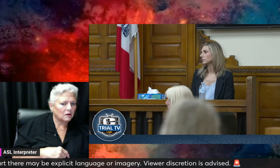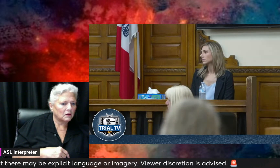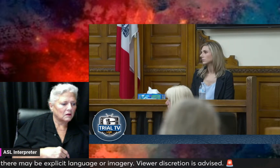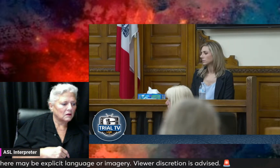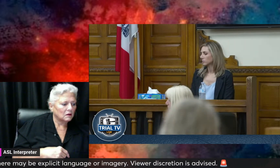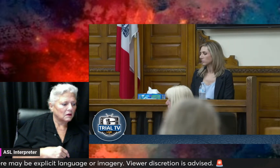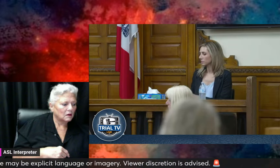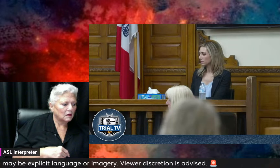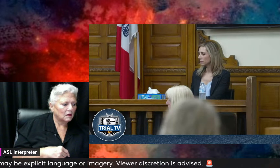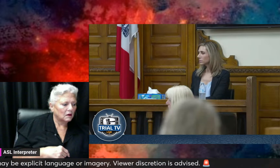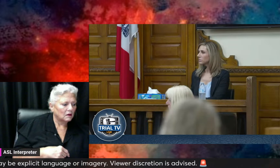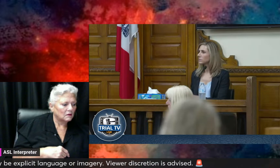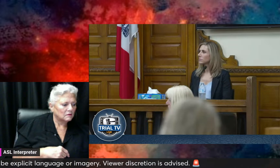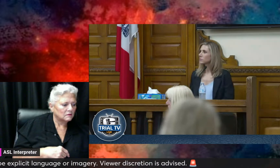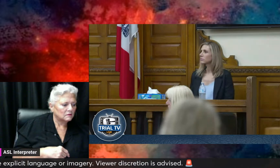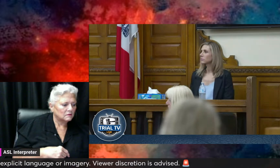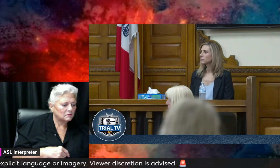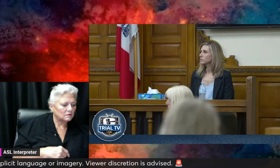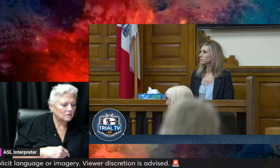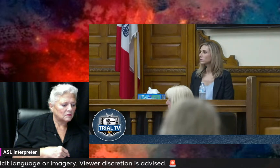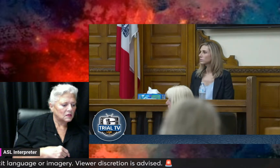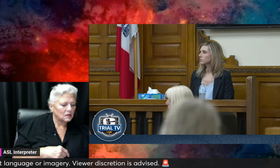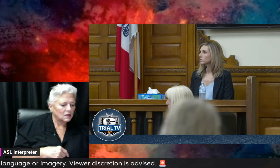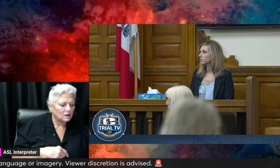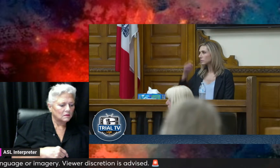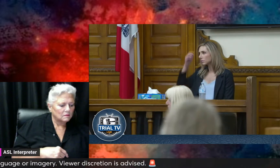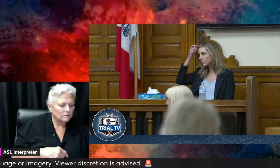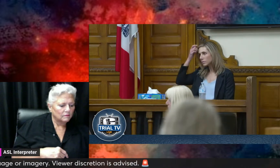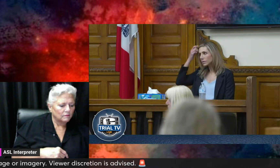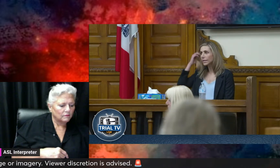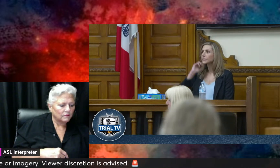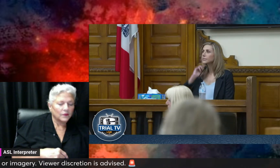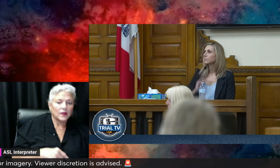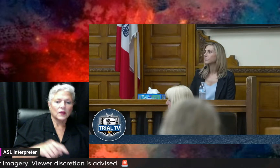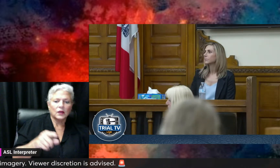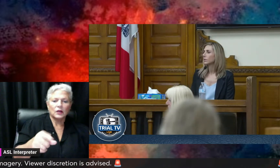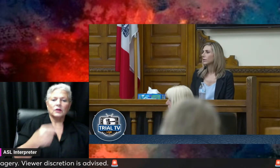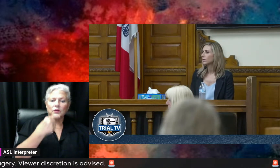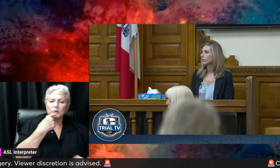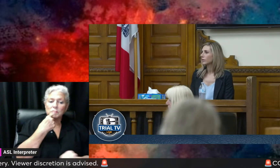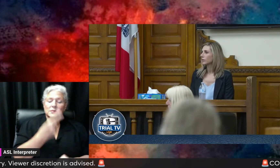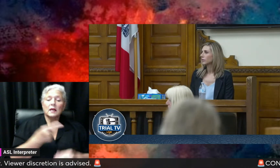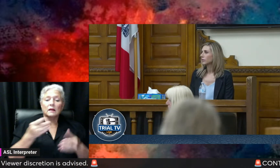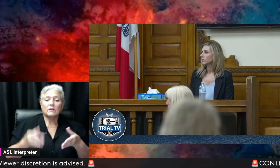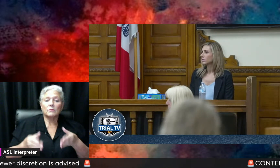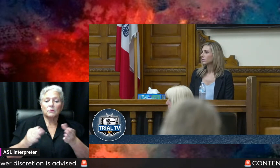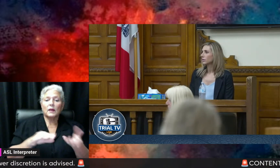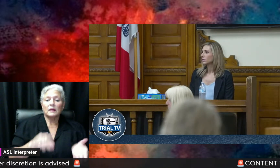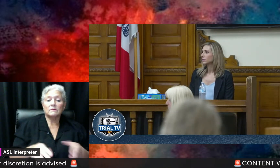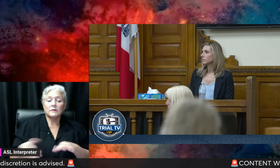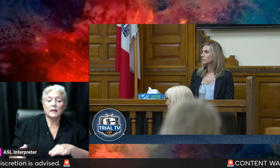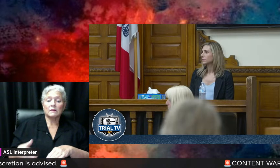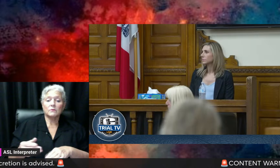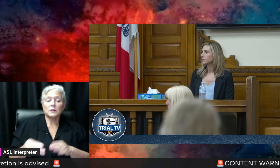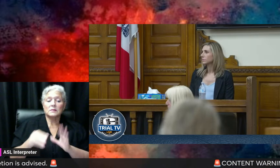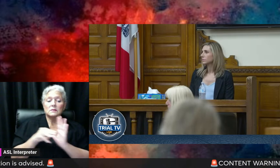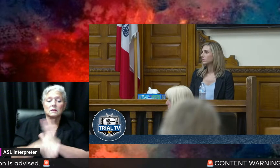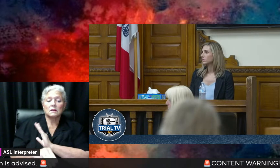Under your manner of death, you indicated that the manner of death was homicide? Yes. Now,